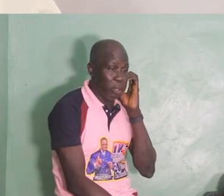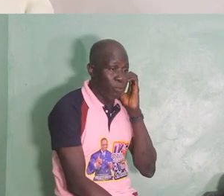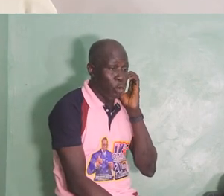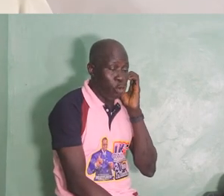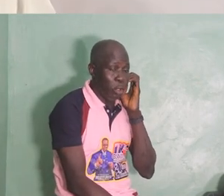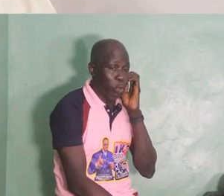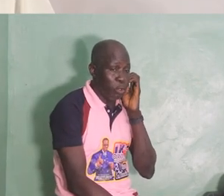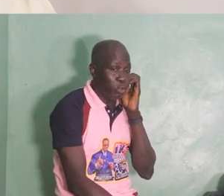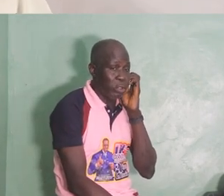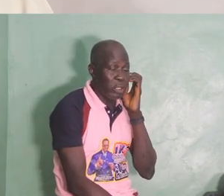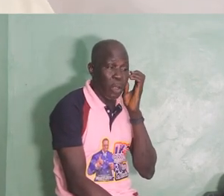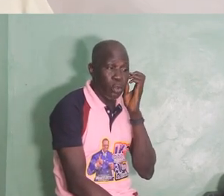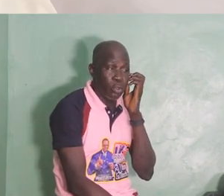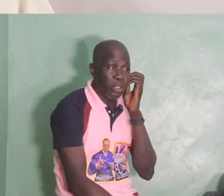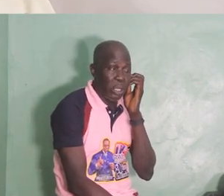be late.